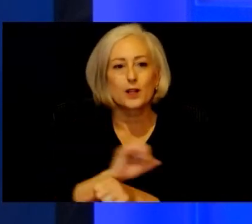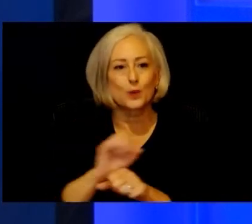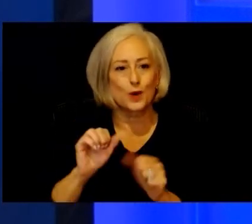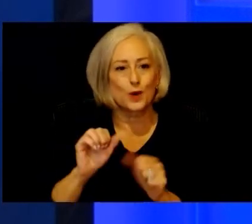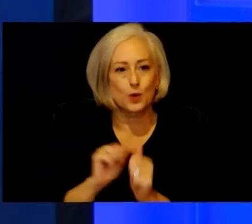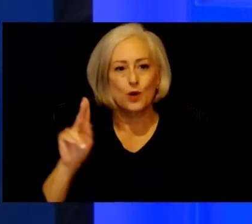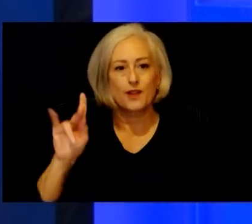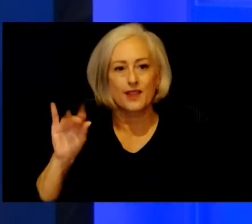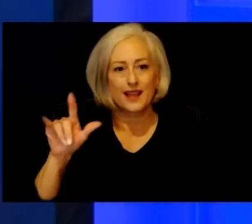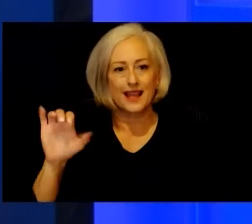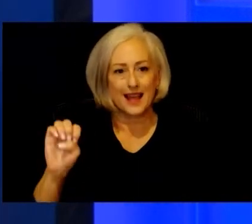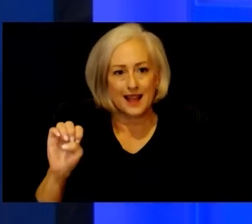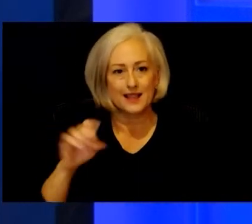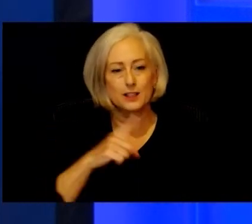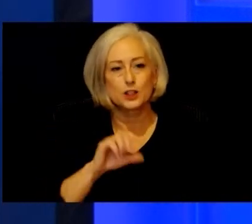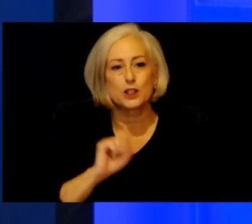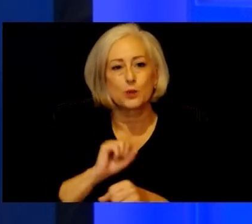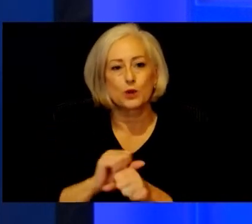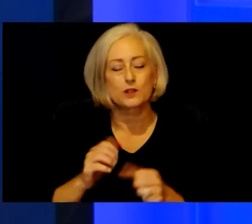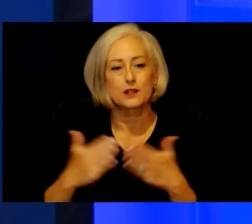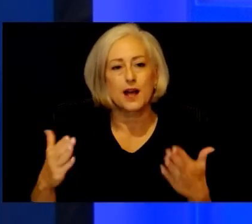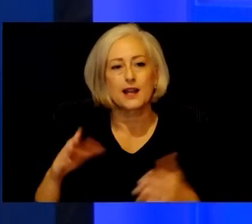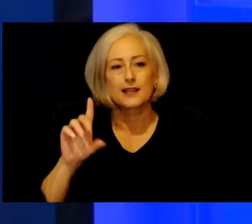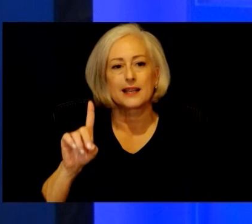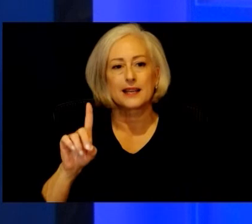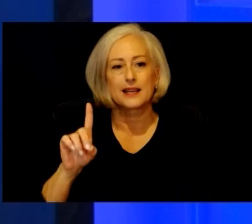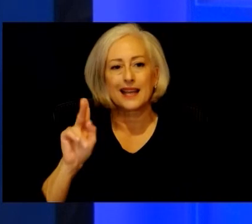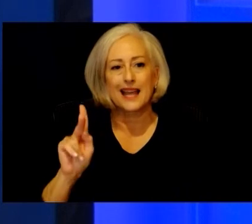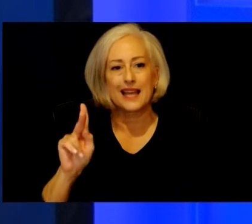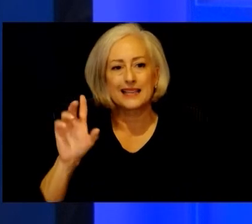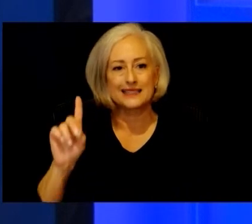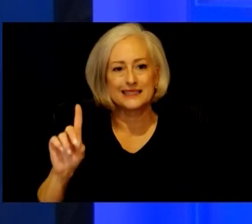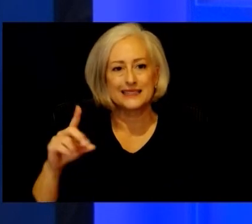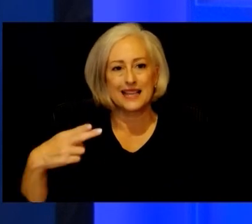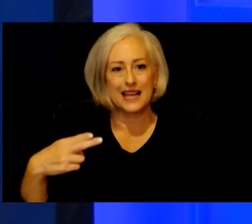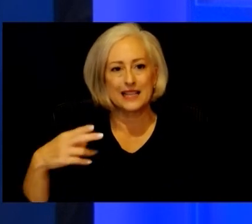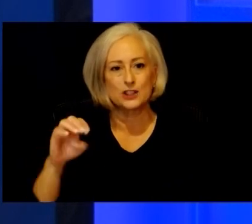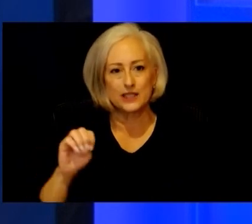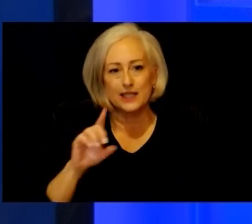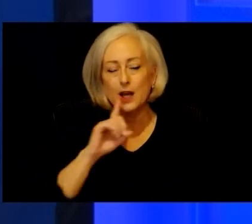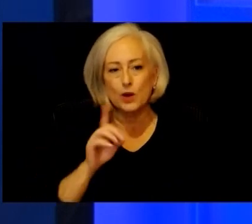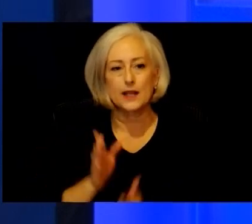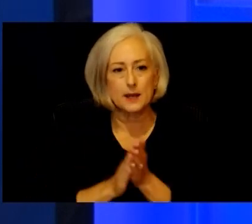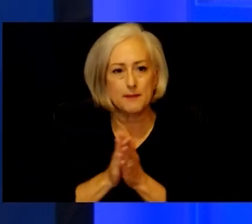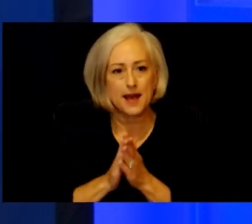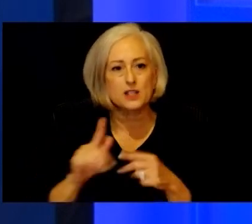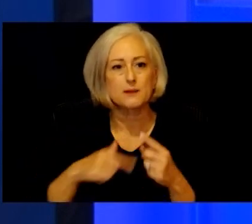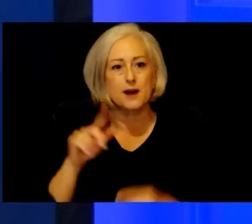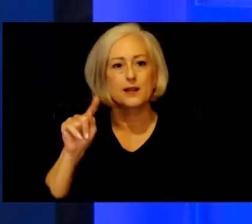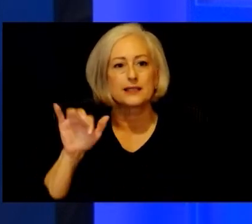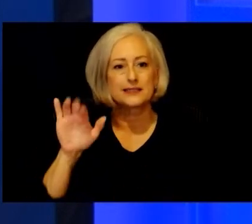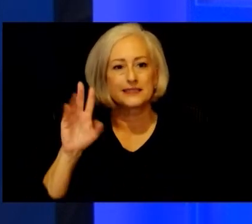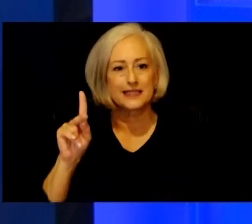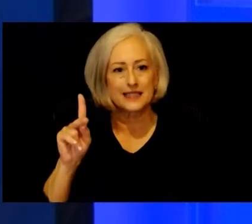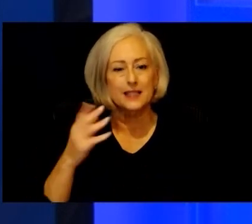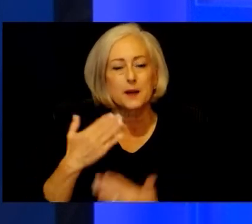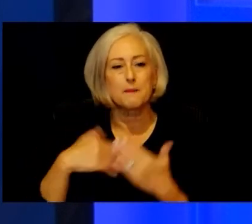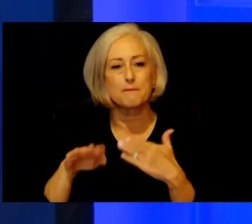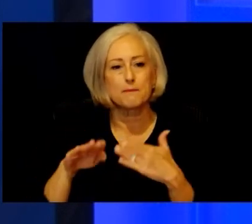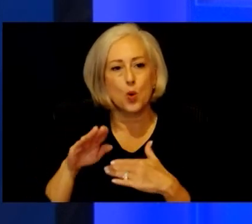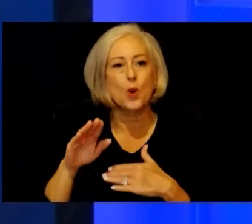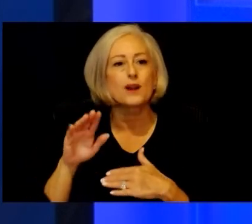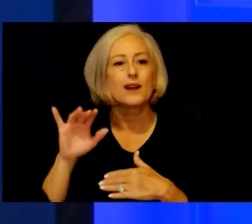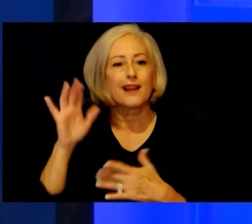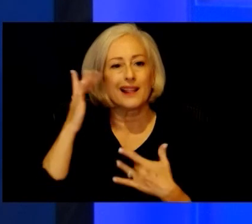for KDHE and is very passionate about tick-borne illness as well. And so hopefully we will continue to have more information and keep you protected.